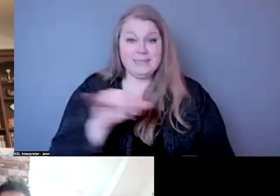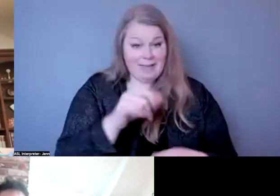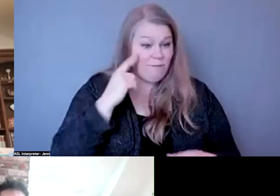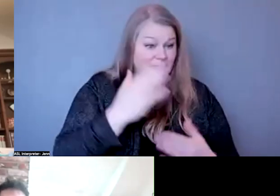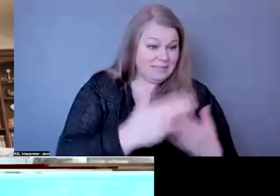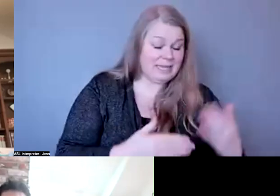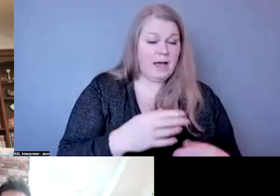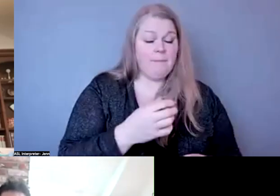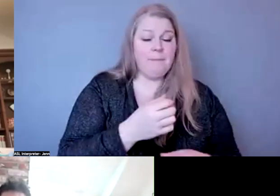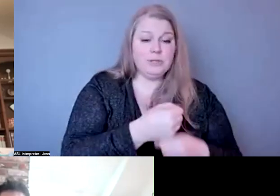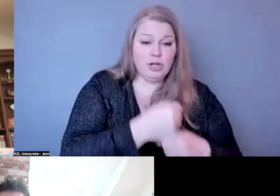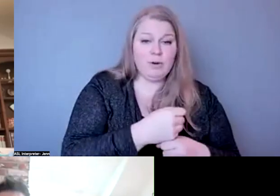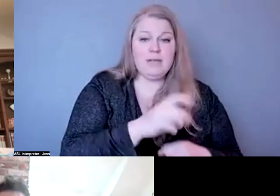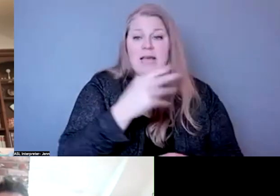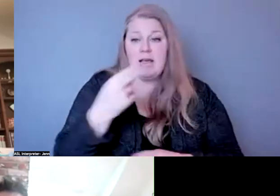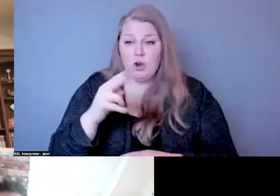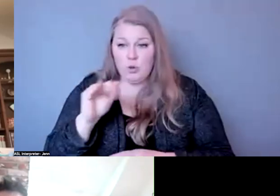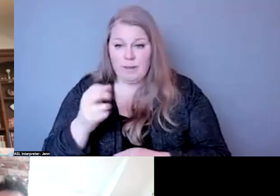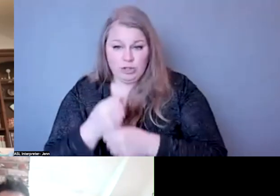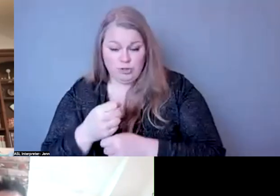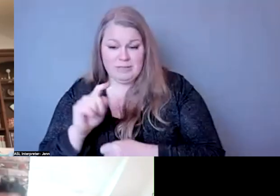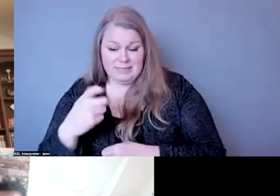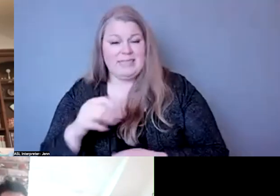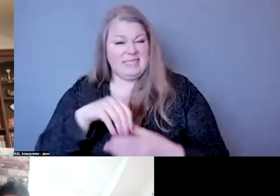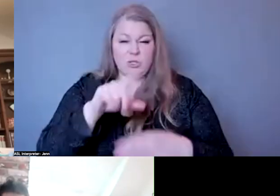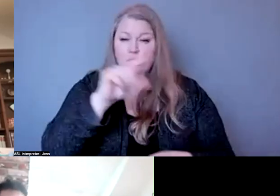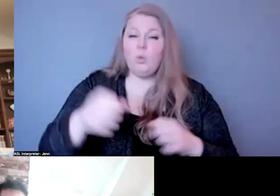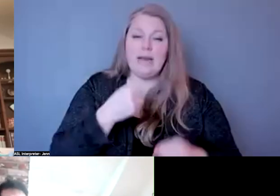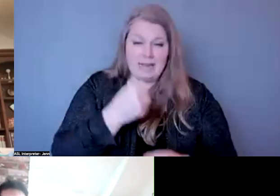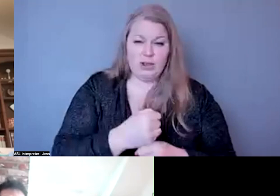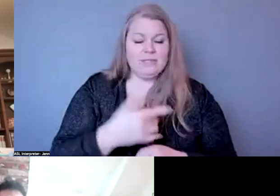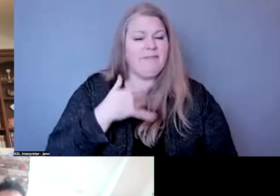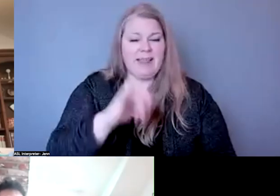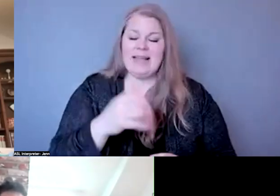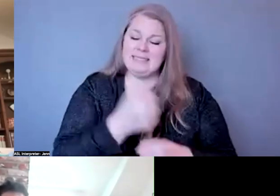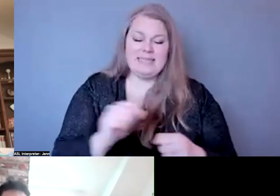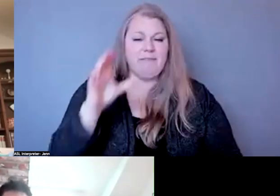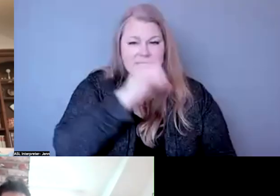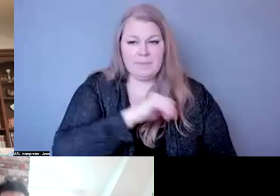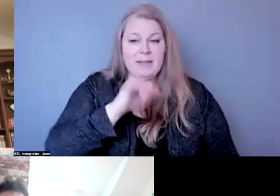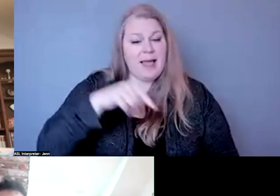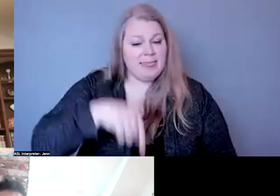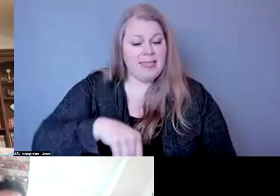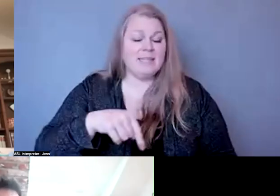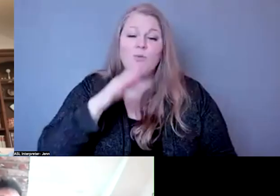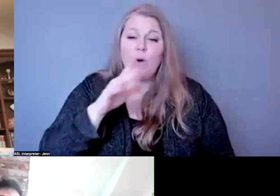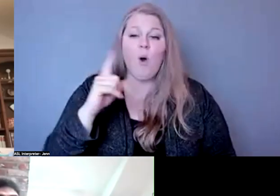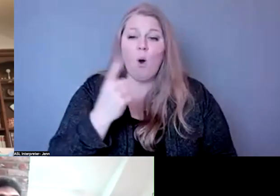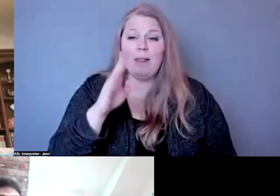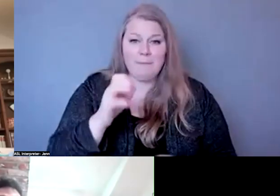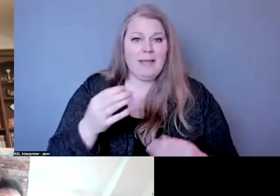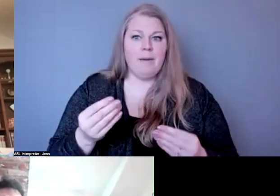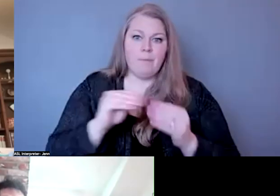some generations of text. In 20 years, I feel it's a safe assumption to make that this will only be greater and